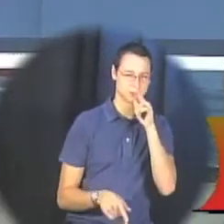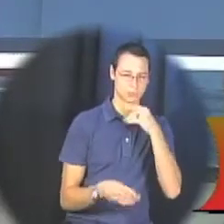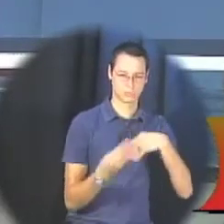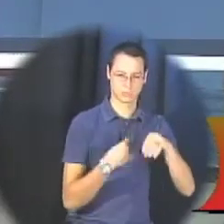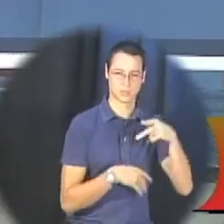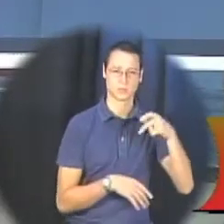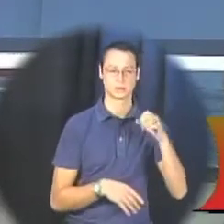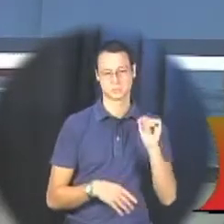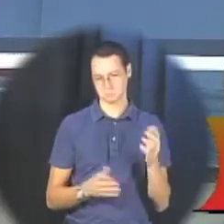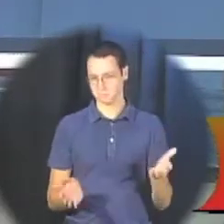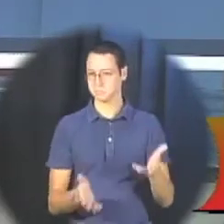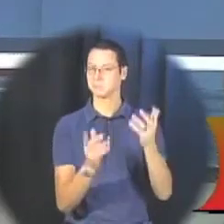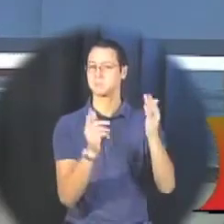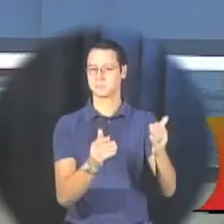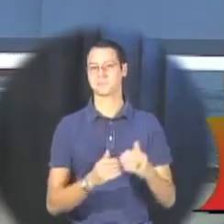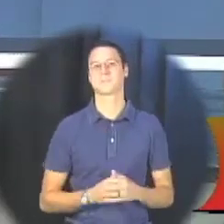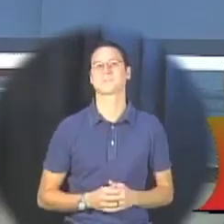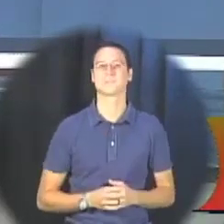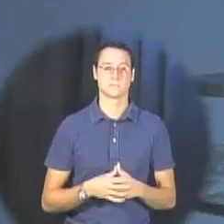vote.